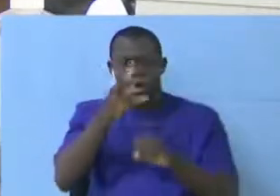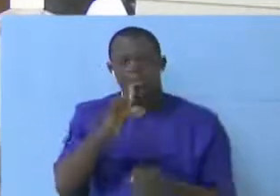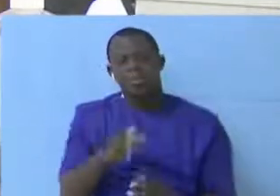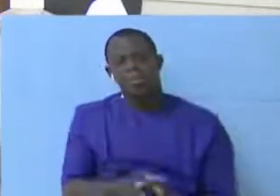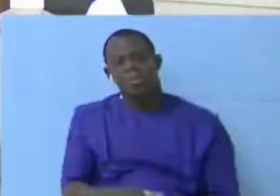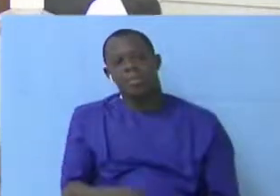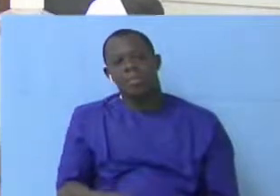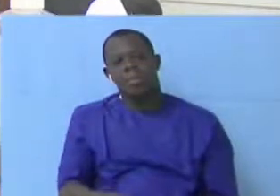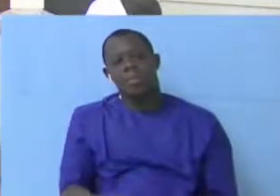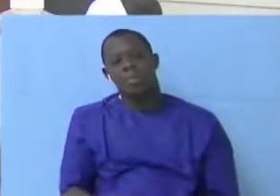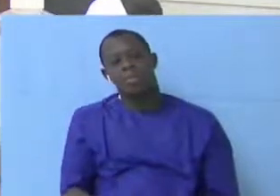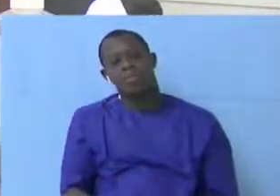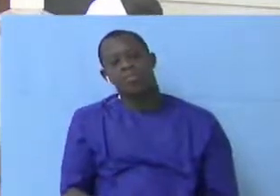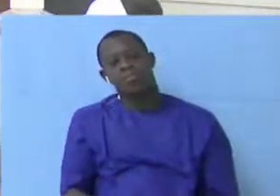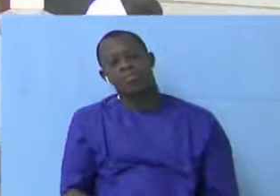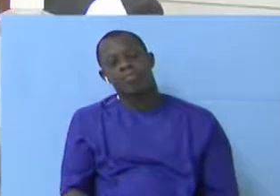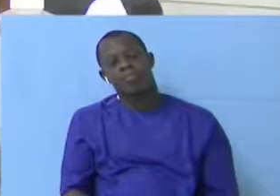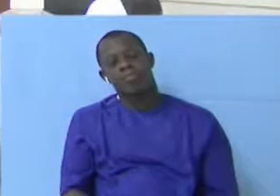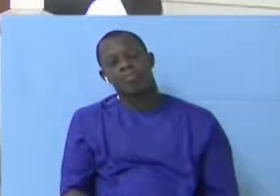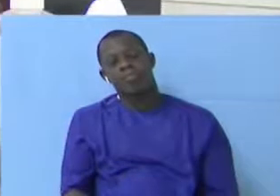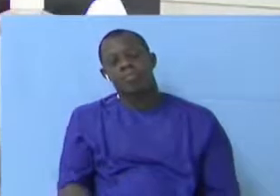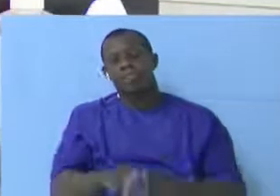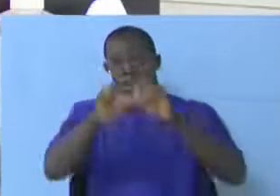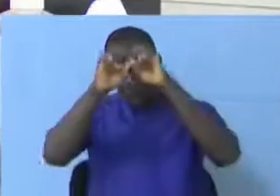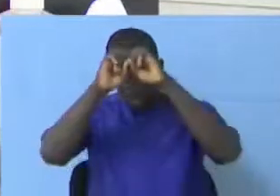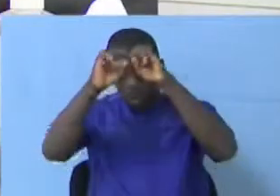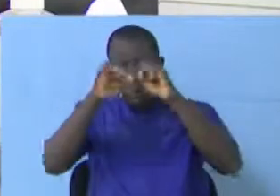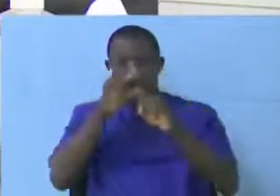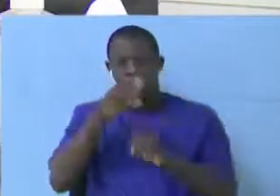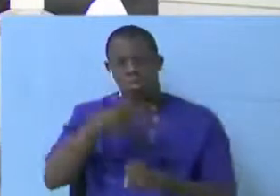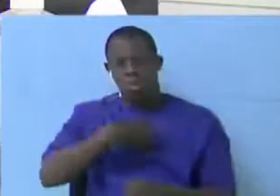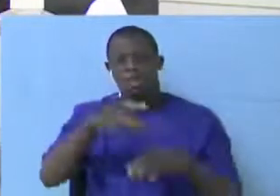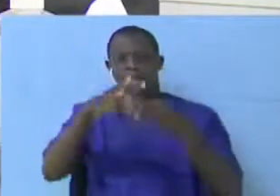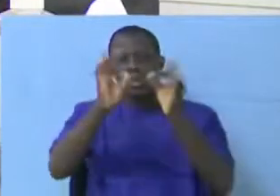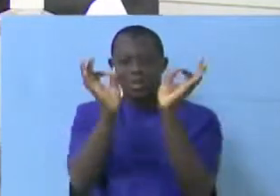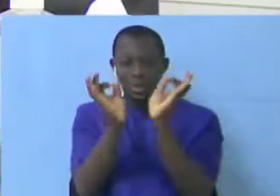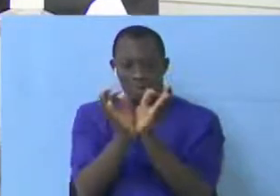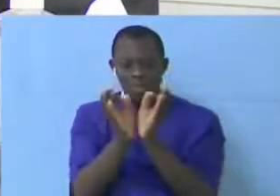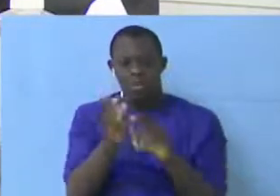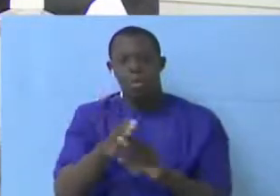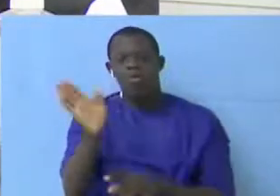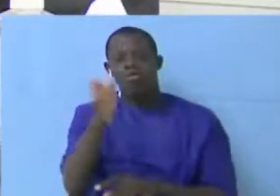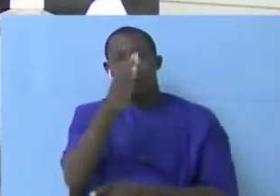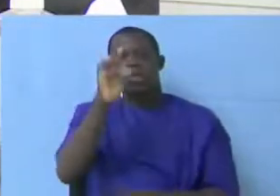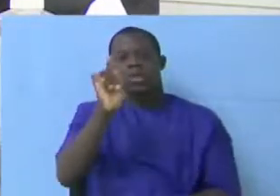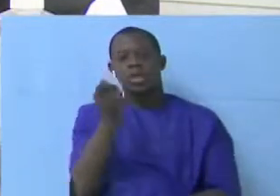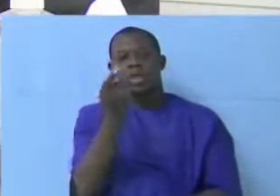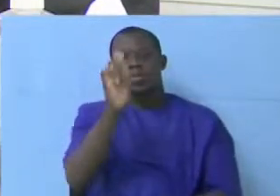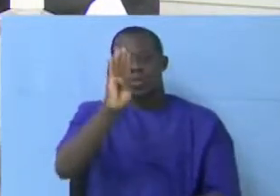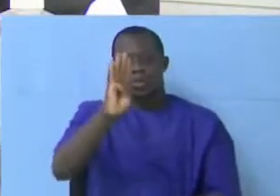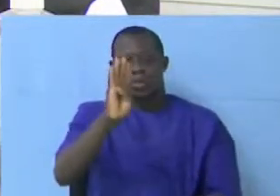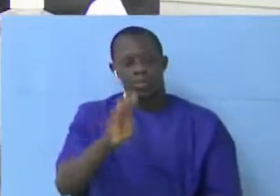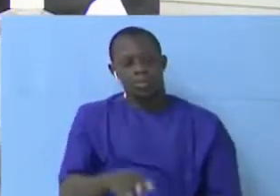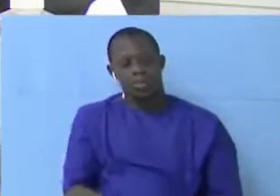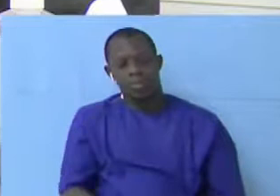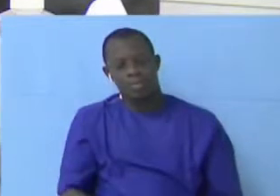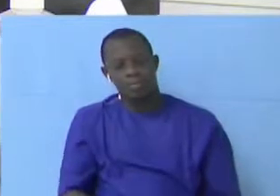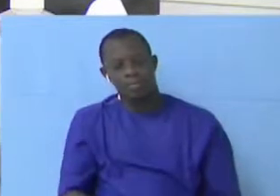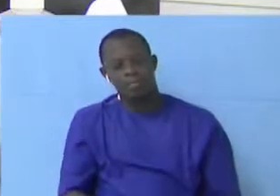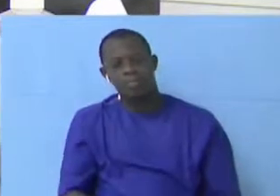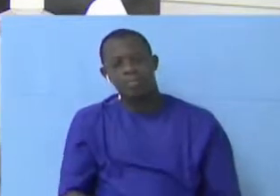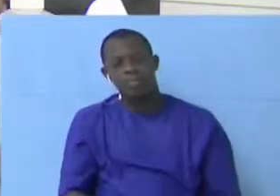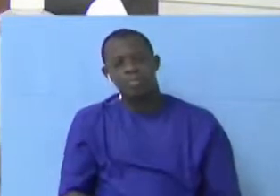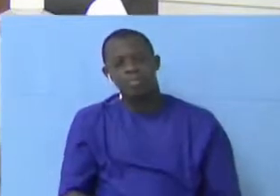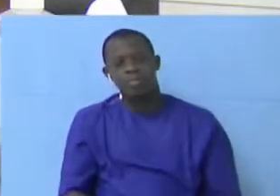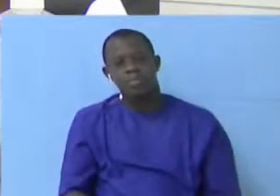for a team to go to Guinea-Bissau. What is it? Masakunda mol bulamia and go put